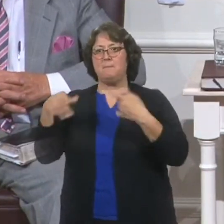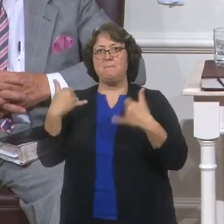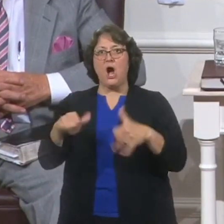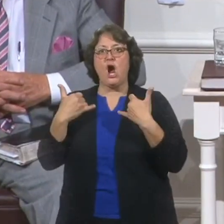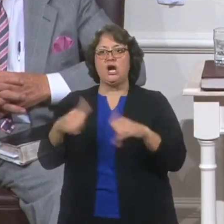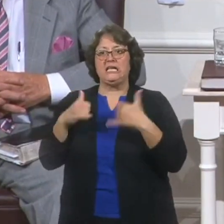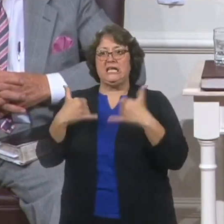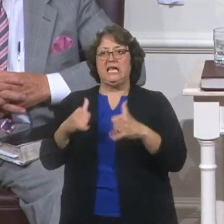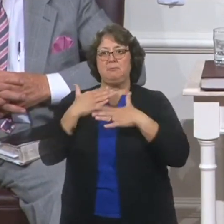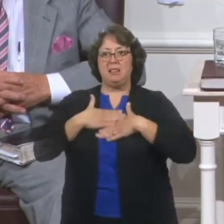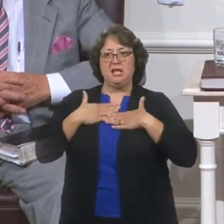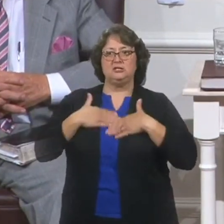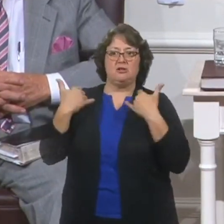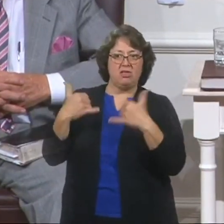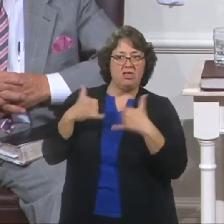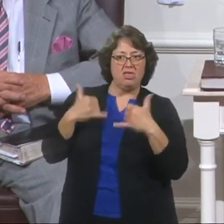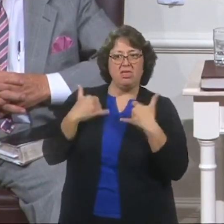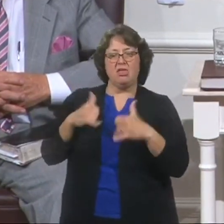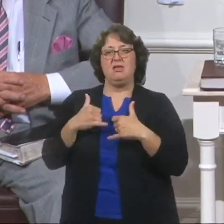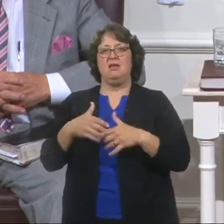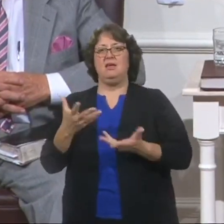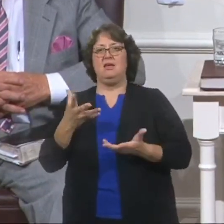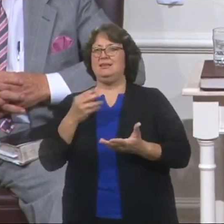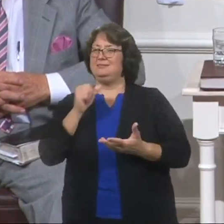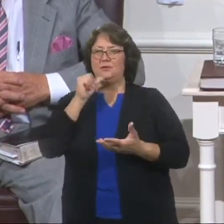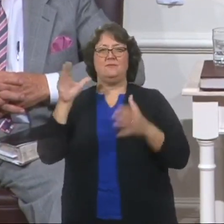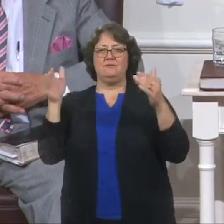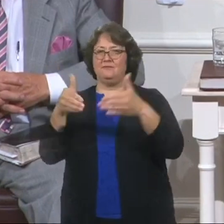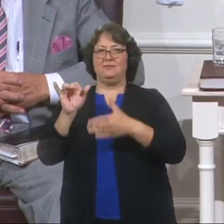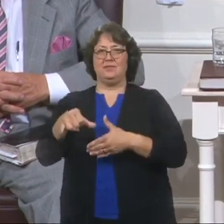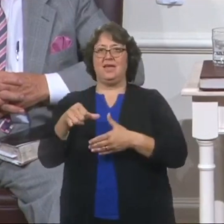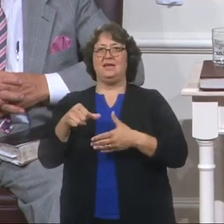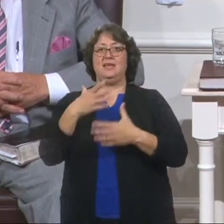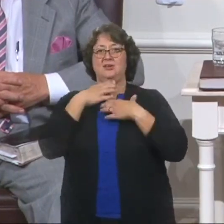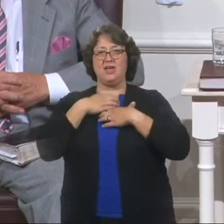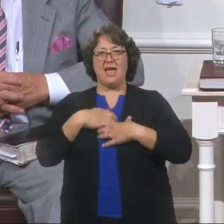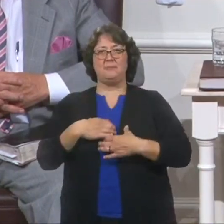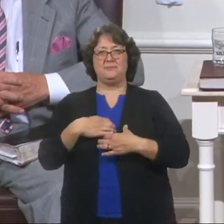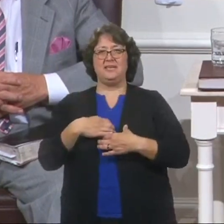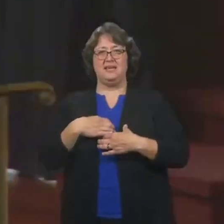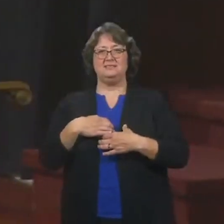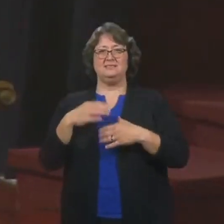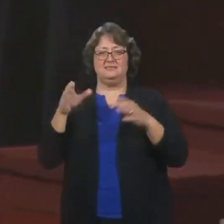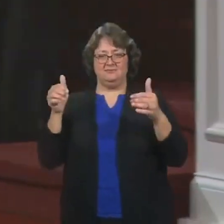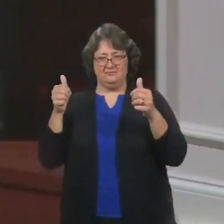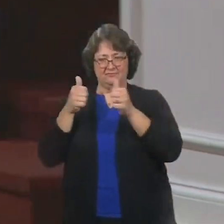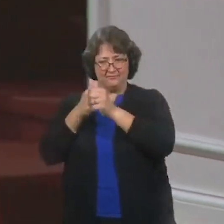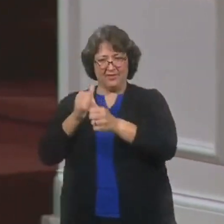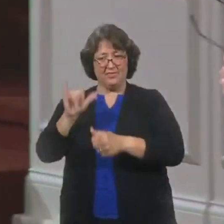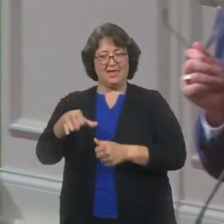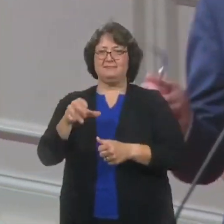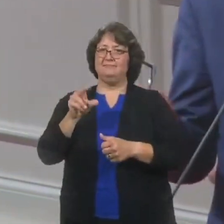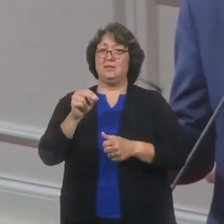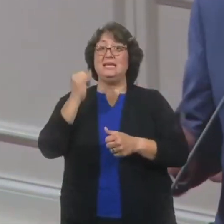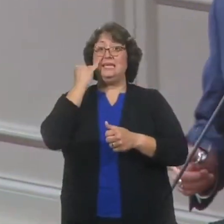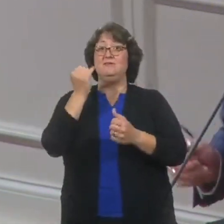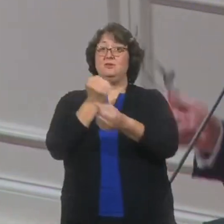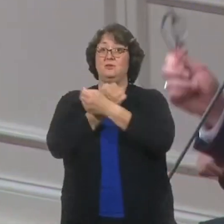the next pleasure. Don't get in a comfort zone. Don't raise your appetites. He said, if you love pleasure,